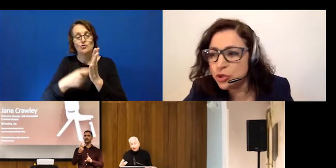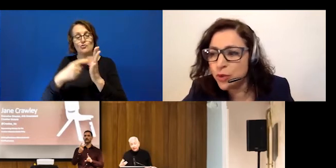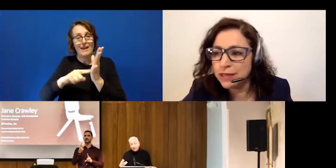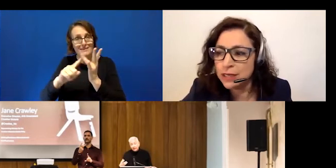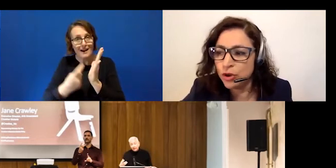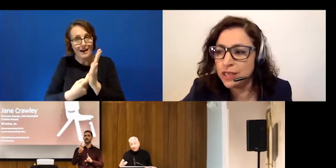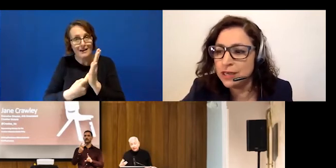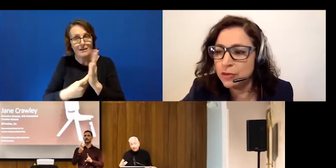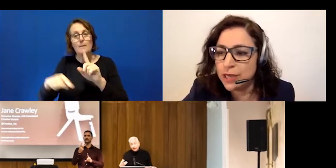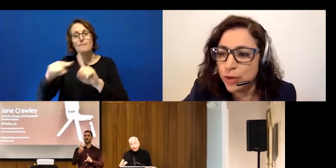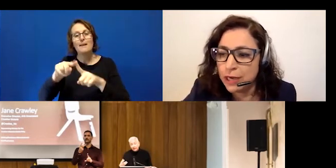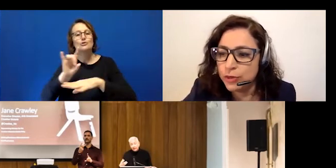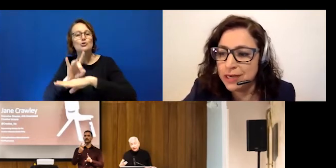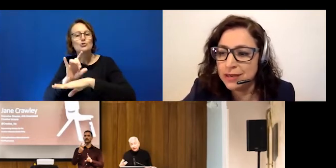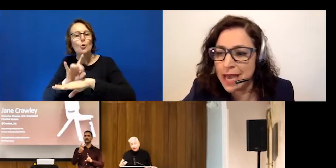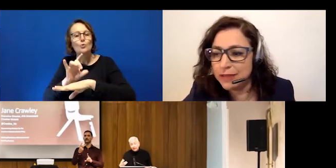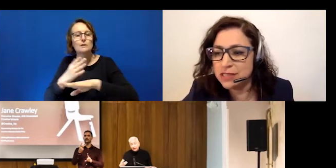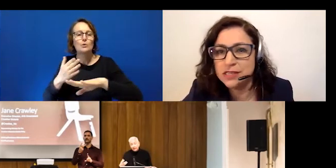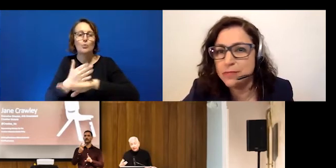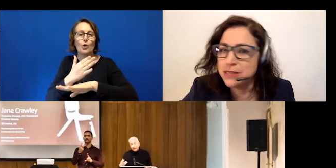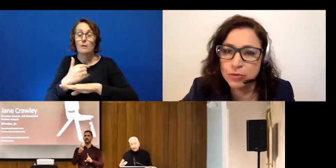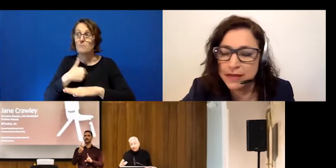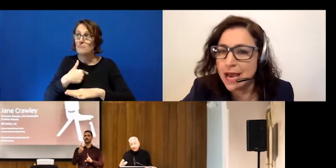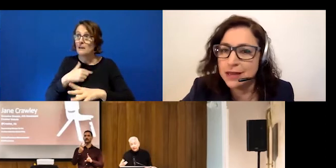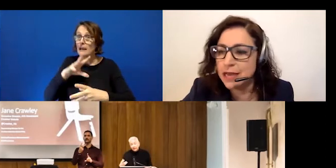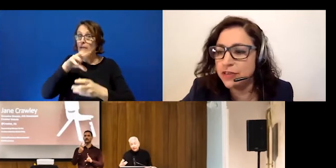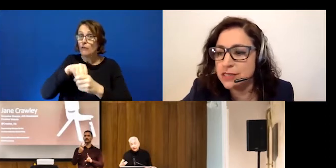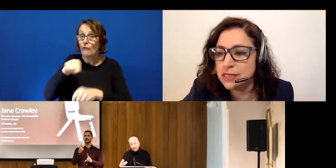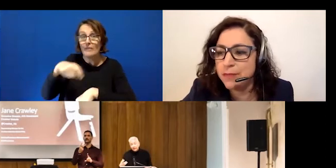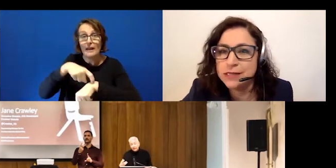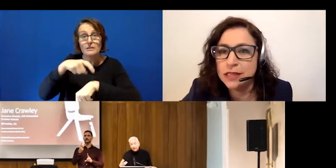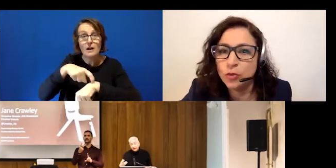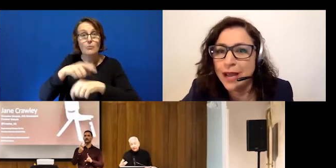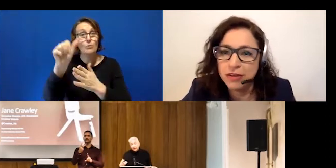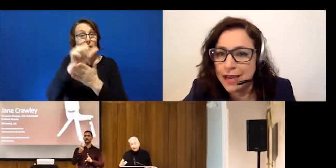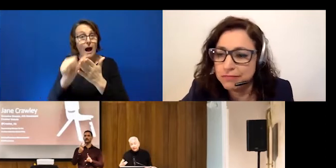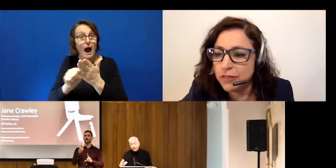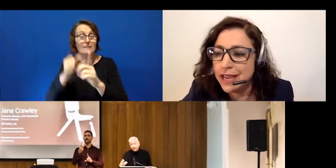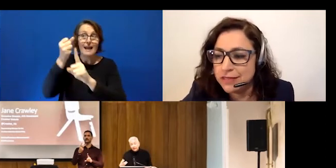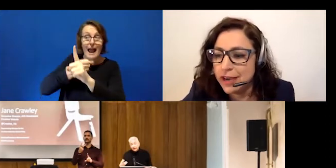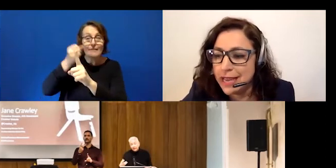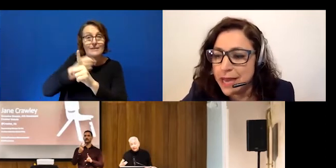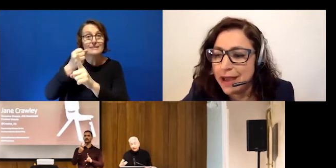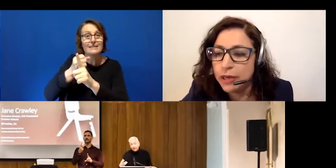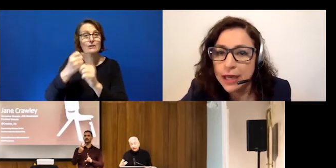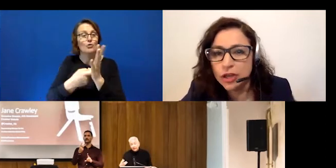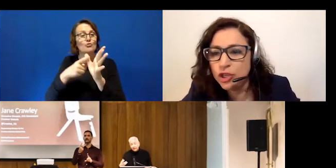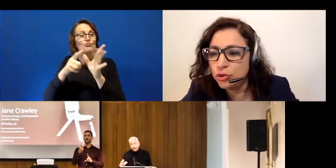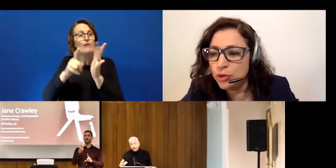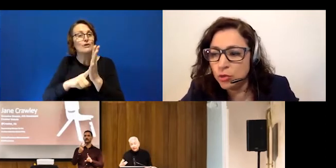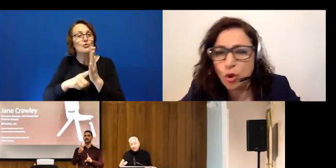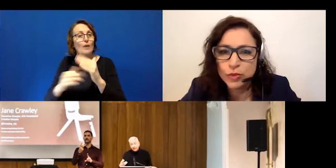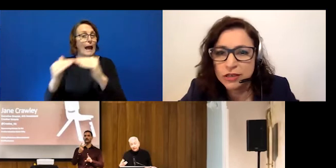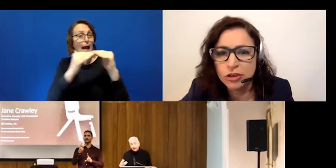wasn't directly working in the racial equity advocacy space or in the arts advocacy space in the way that I am now. And I